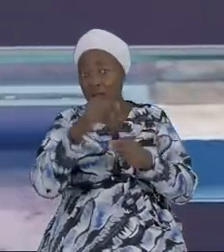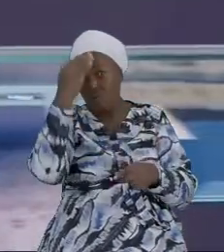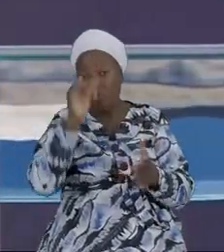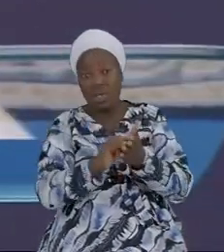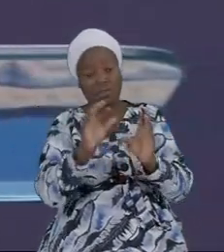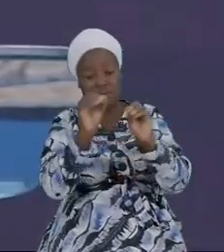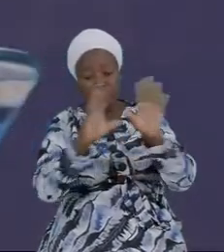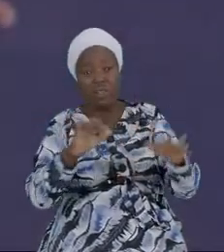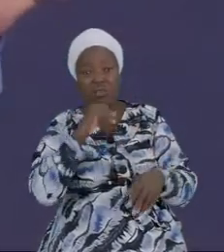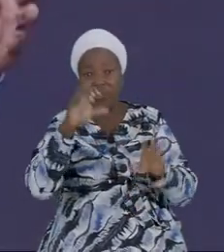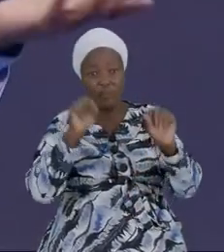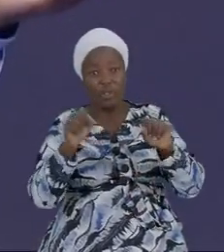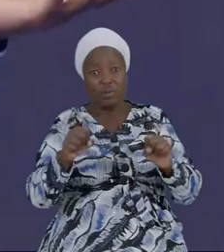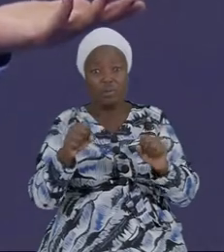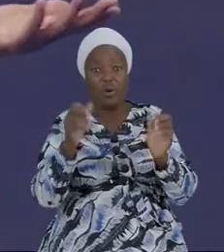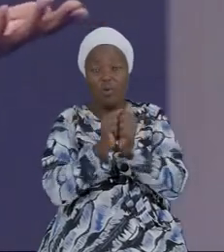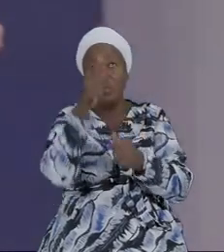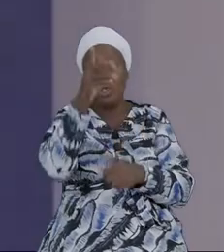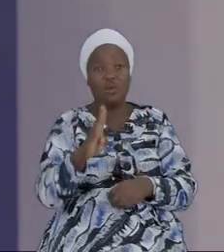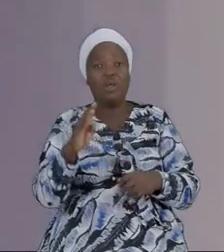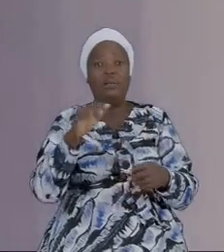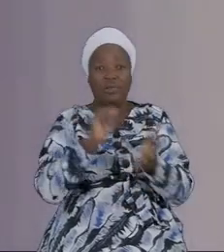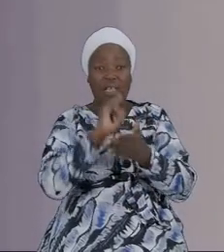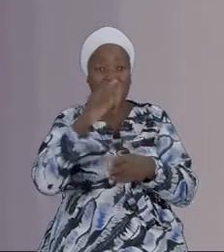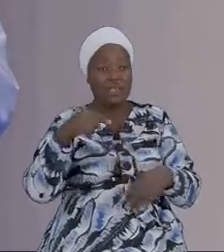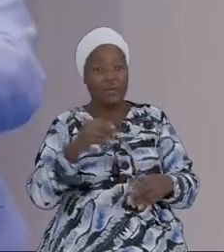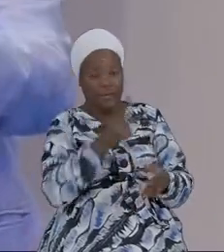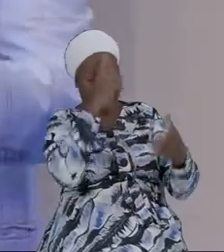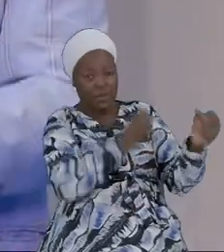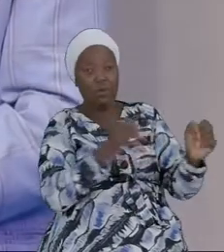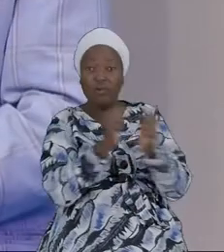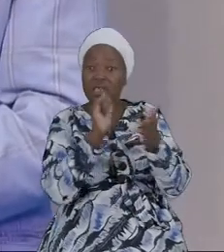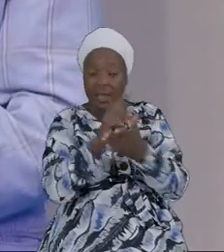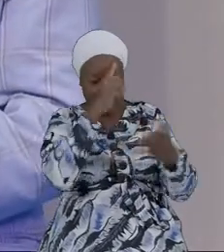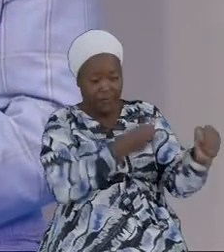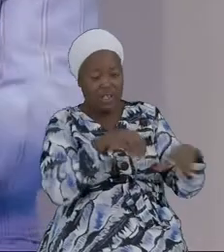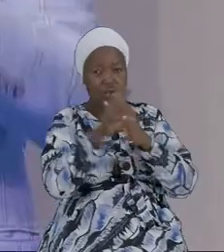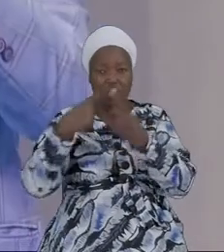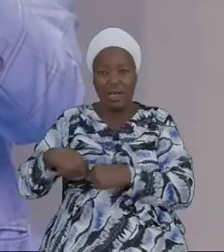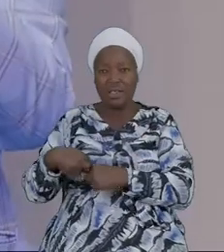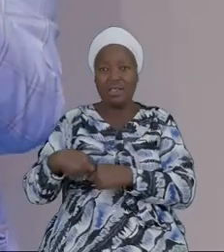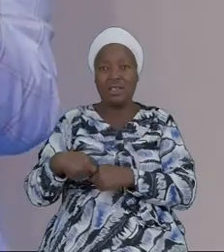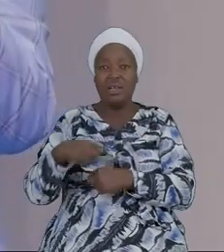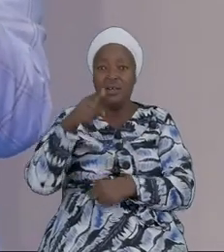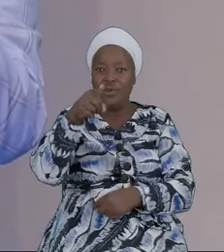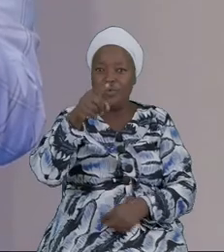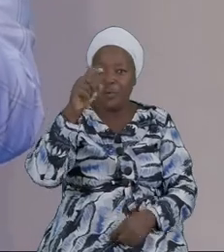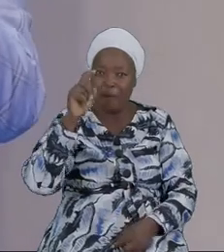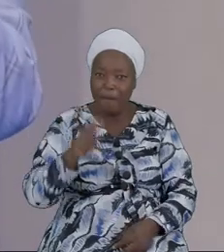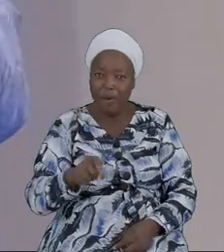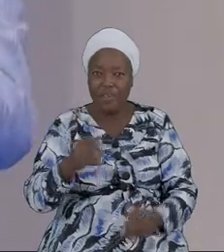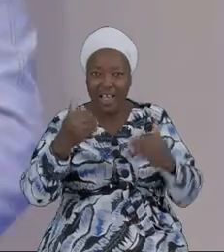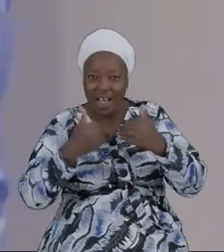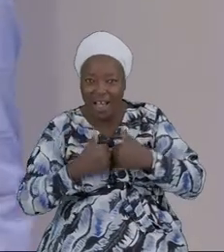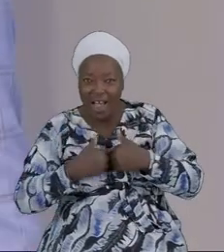nothing is impossible with God. That's a faith. With that faith in your heart, you must